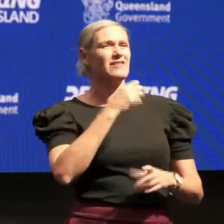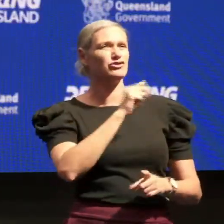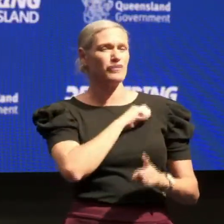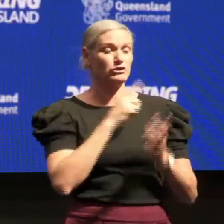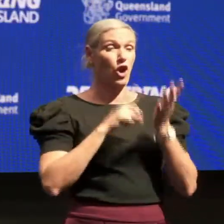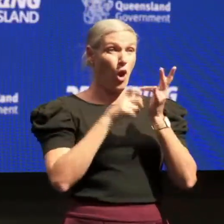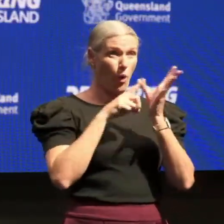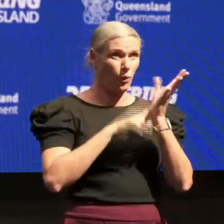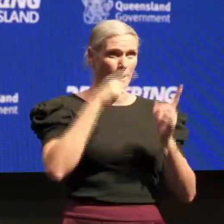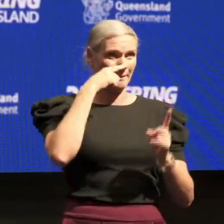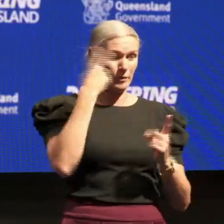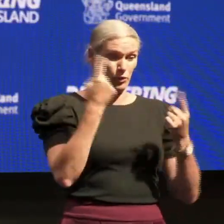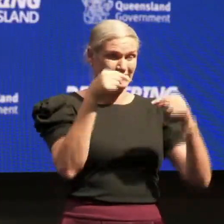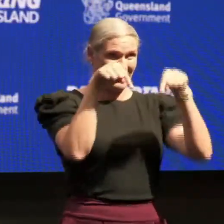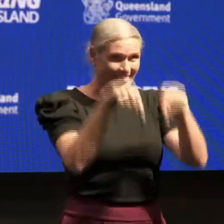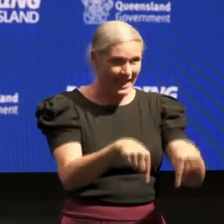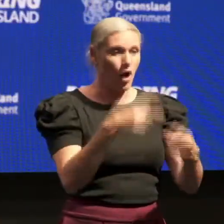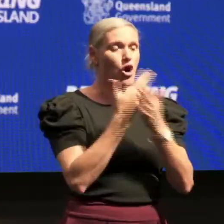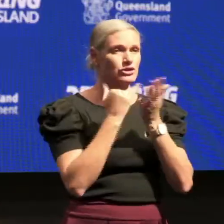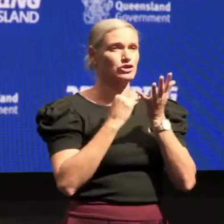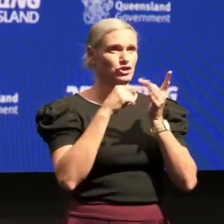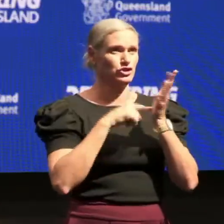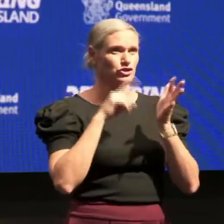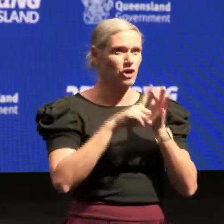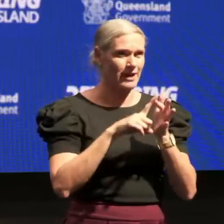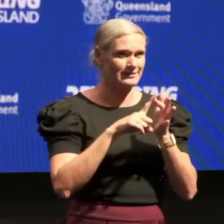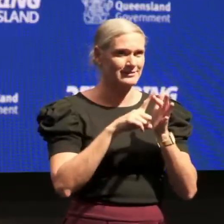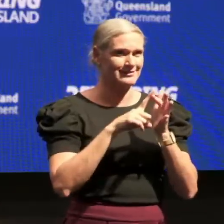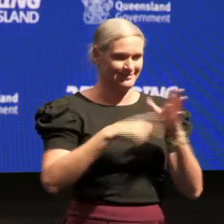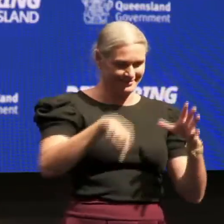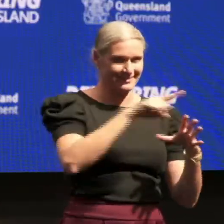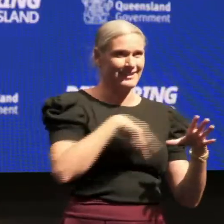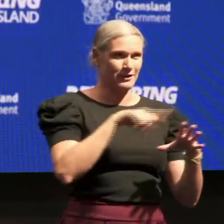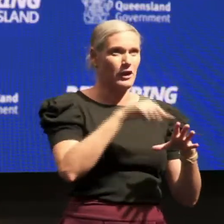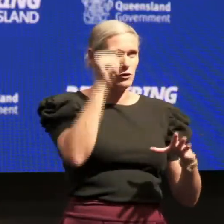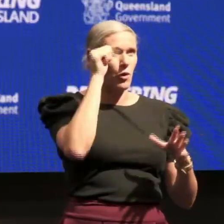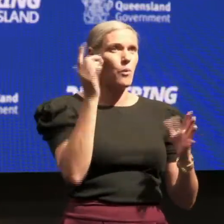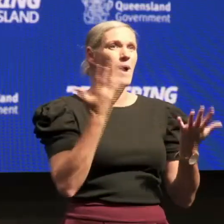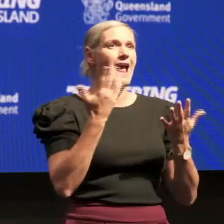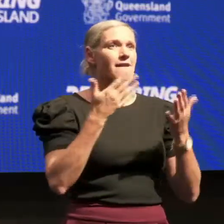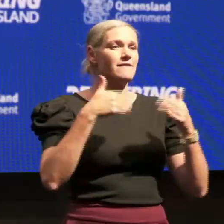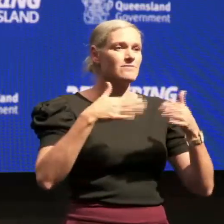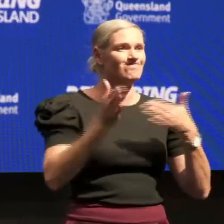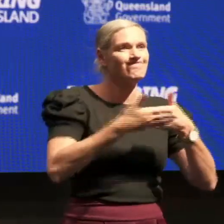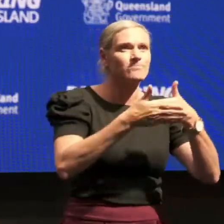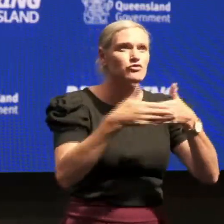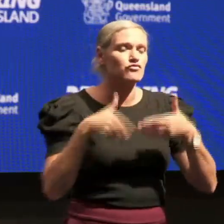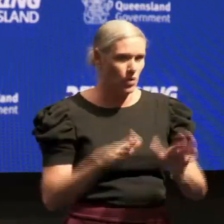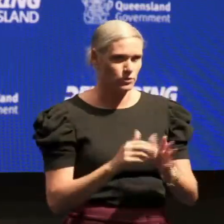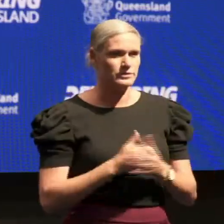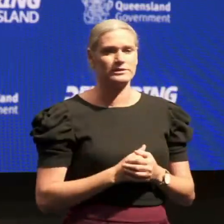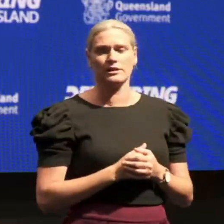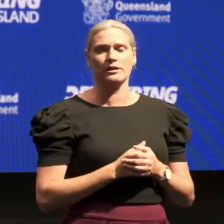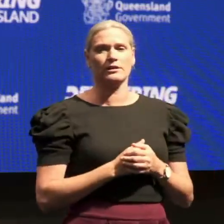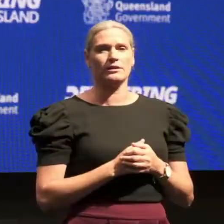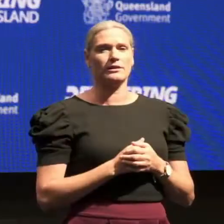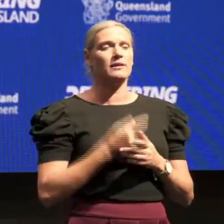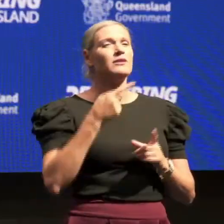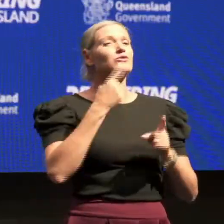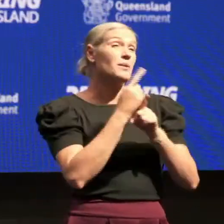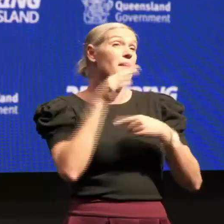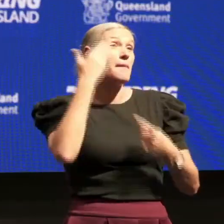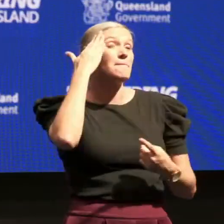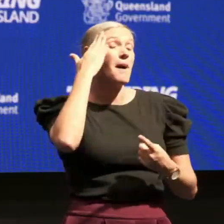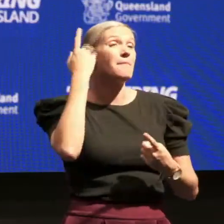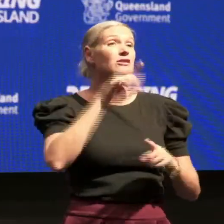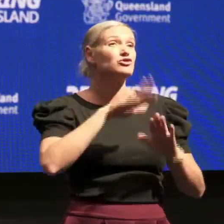on the ground who know, and that's our message. So I'll make that as a general comment. In terms of the comment about the mum and